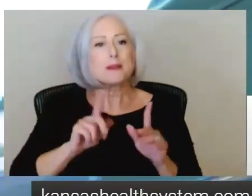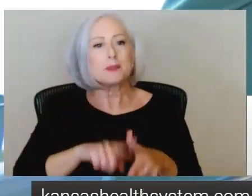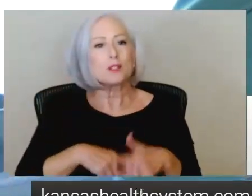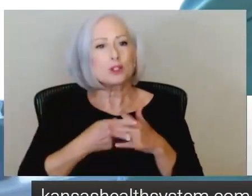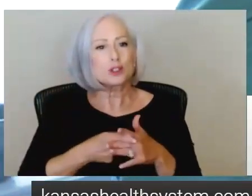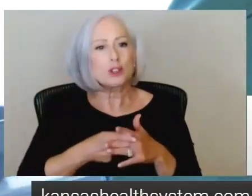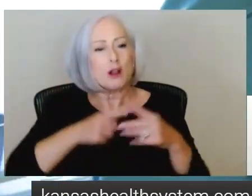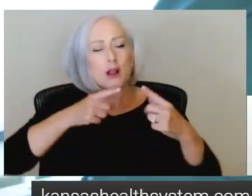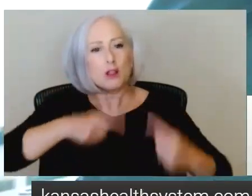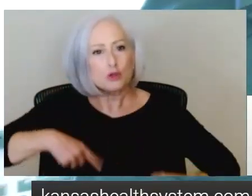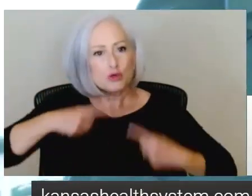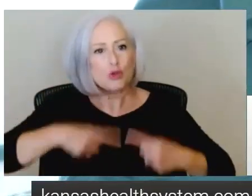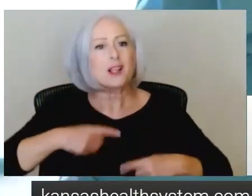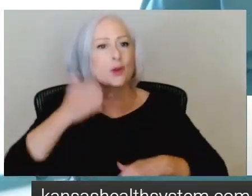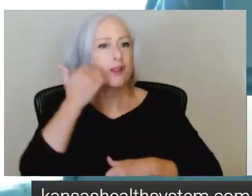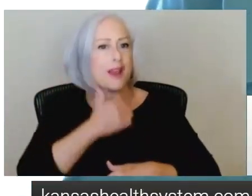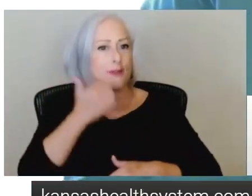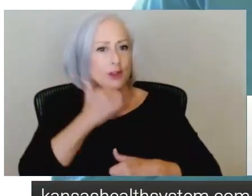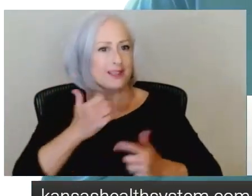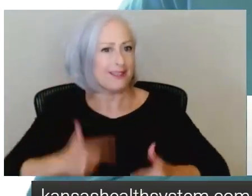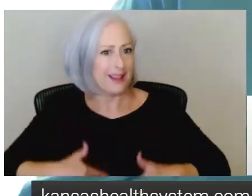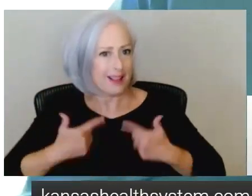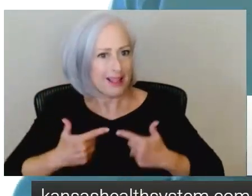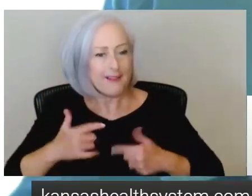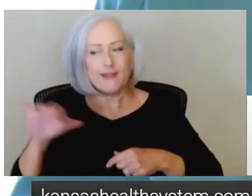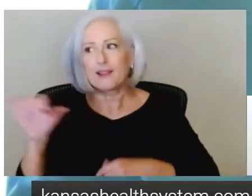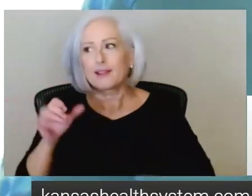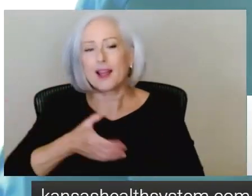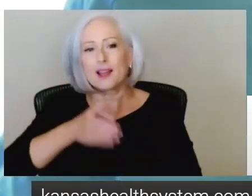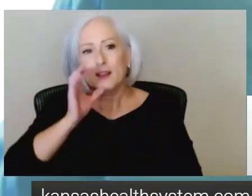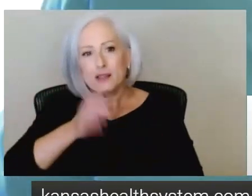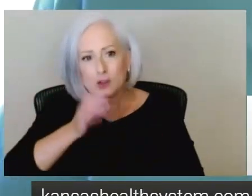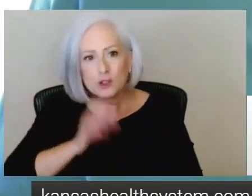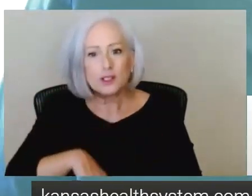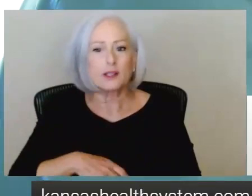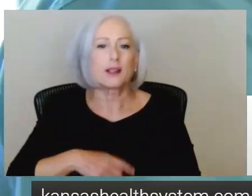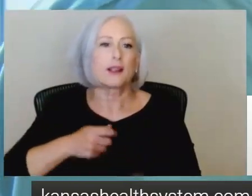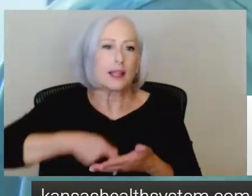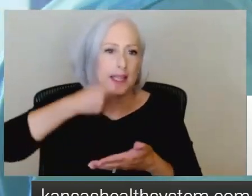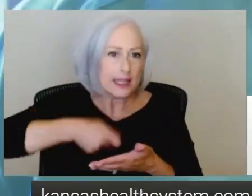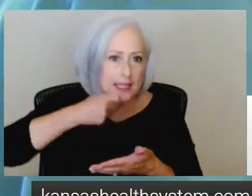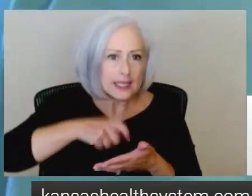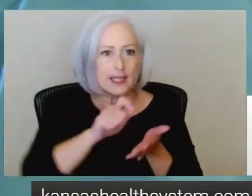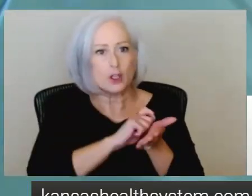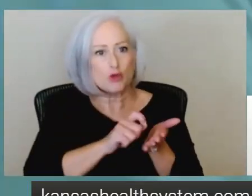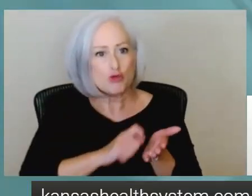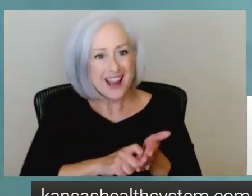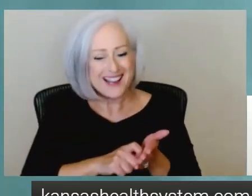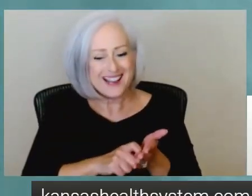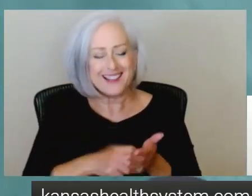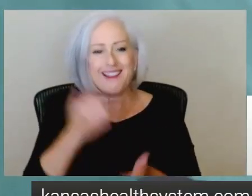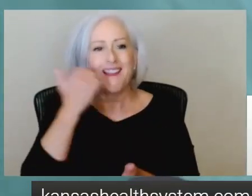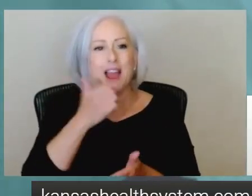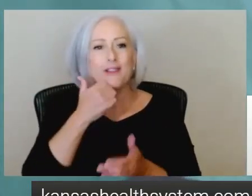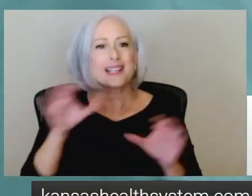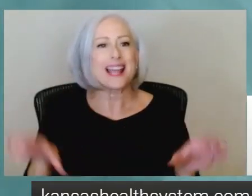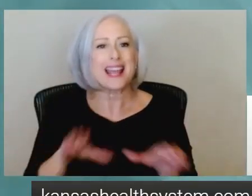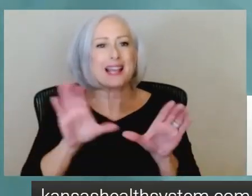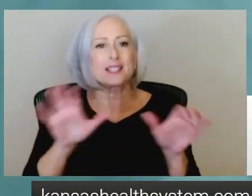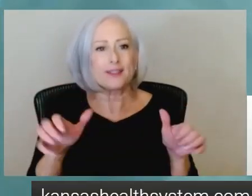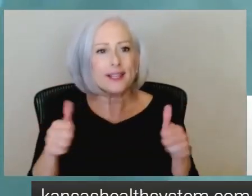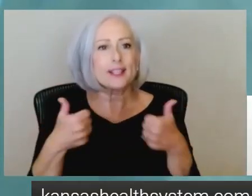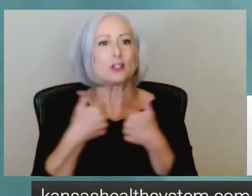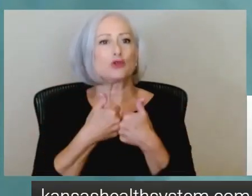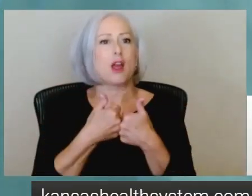like eating, drinking, dressing, so every little activity becomes a challenge for them. I think at